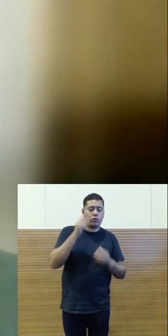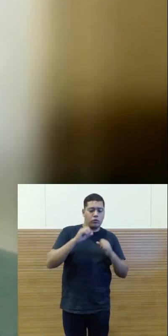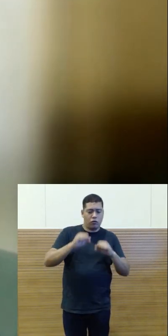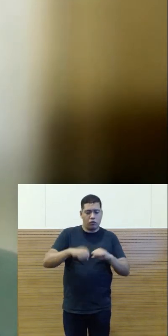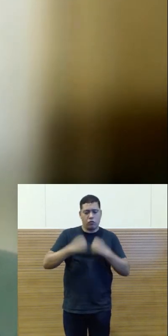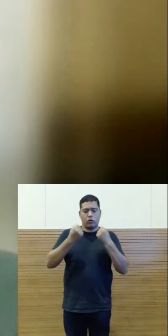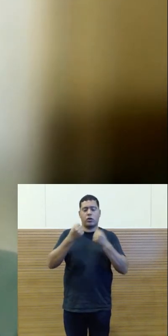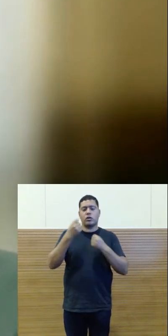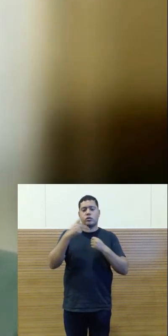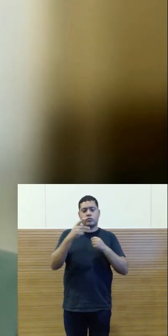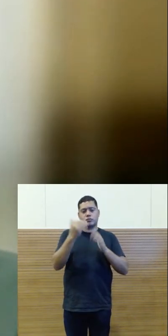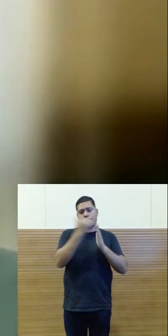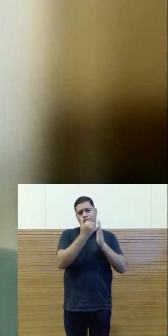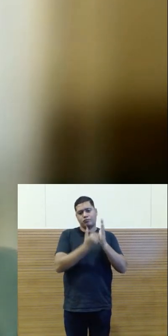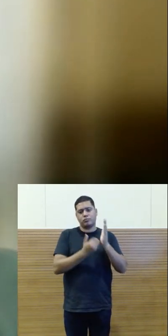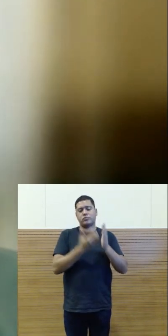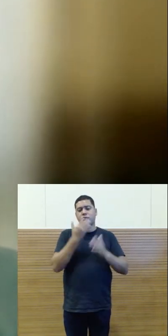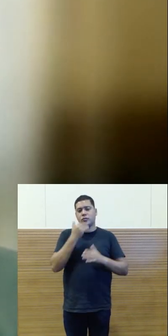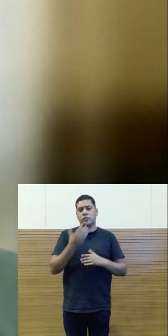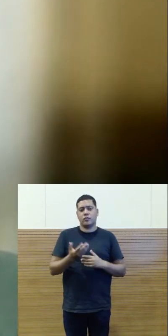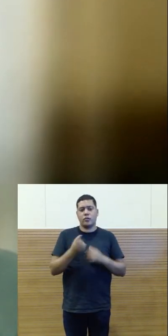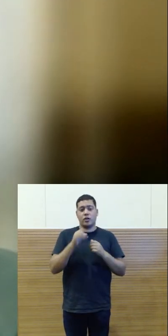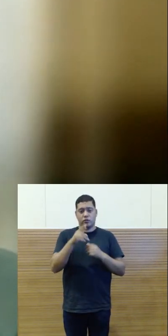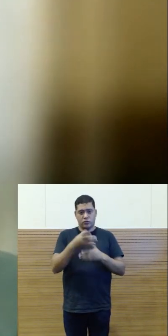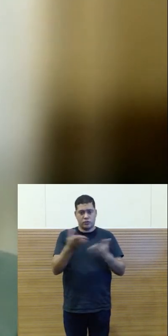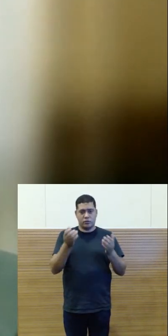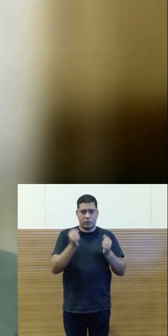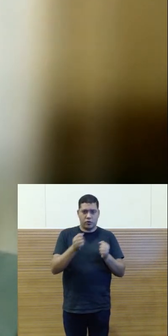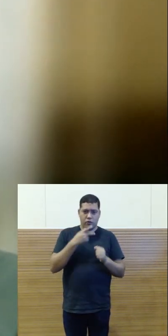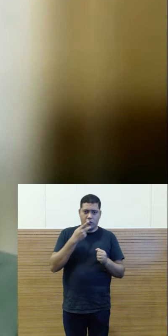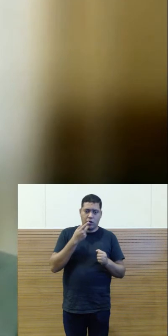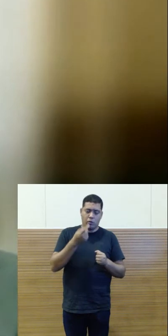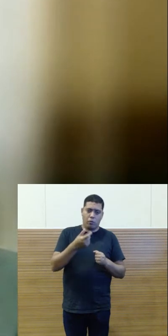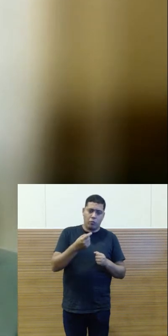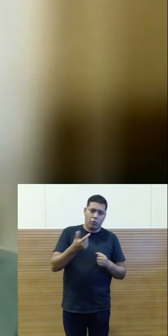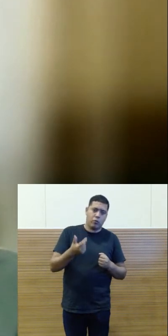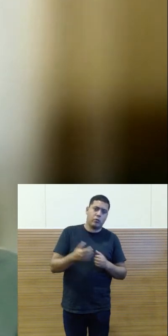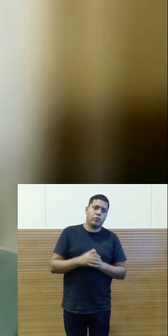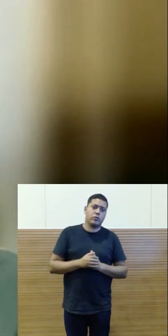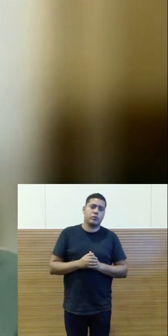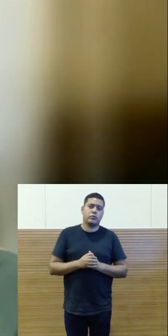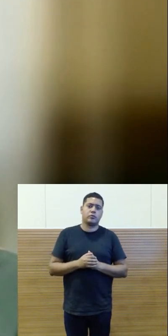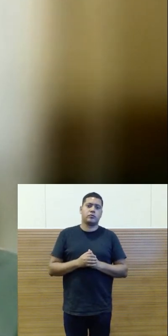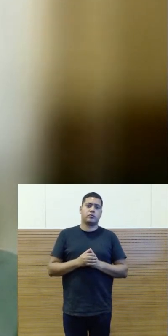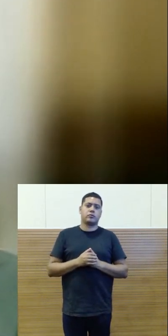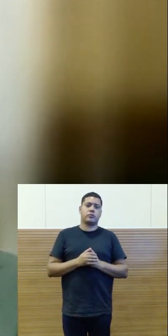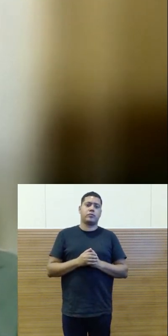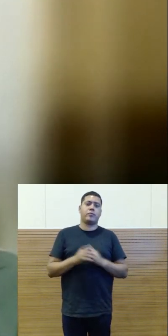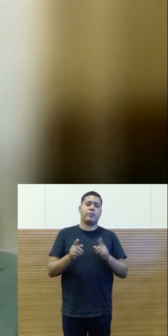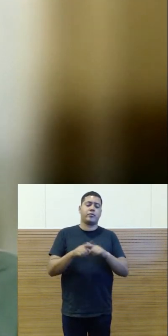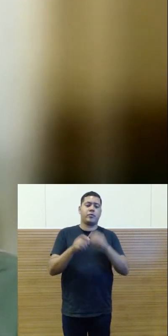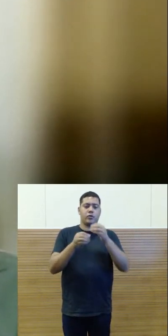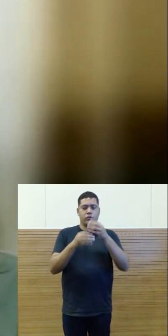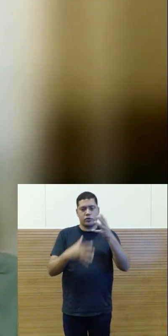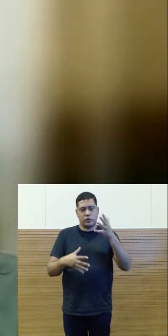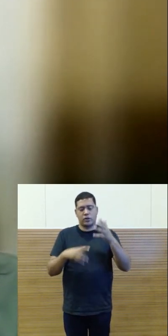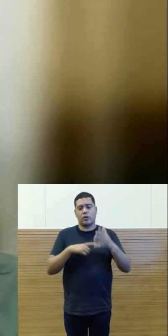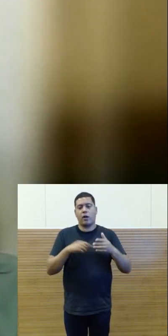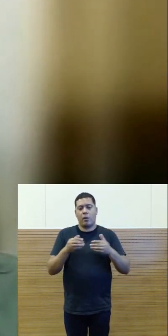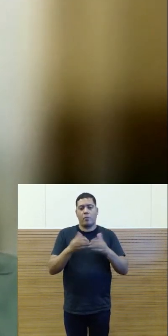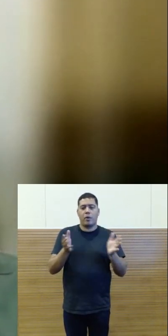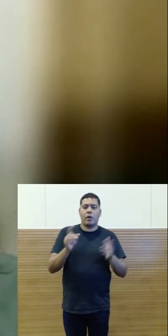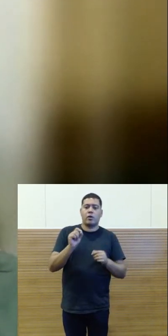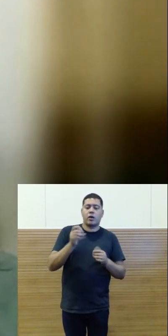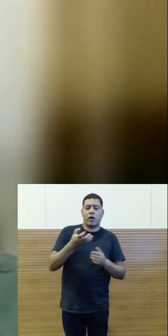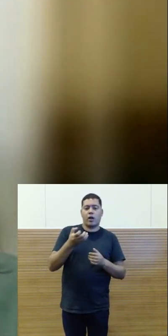adopt to strengthen their food guides? If you could speak a bit on that, it would be great. And we